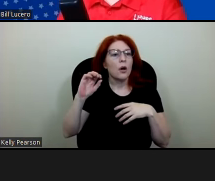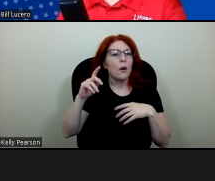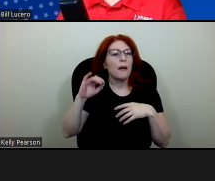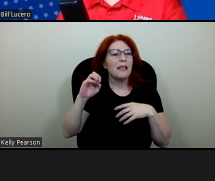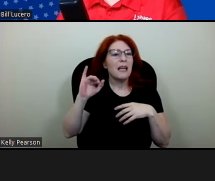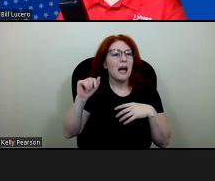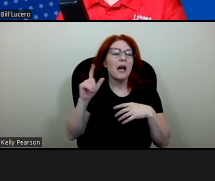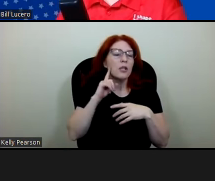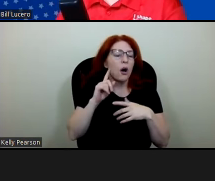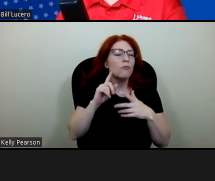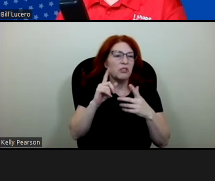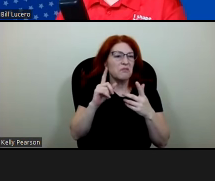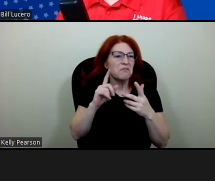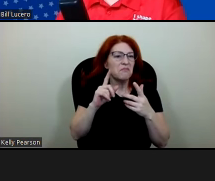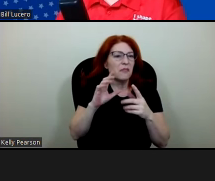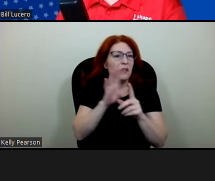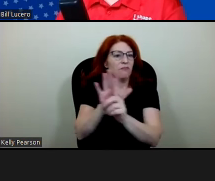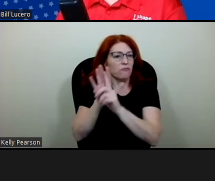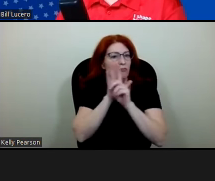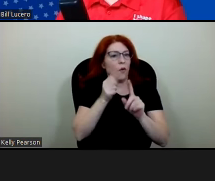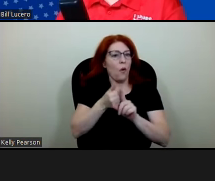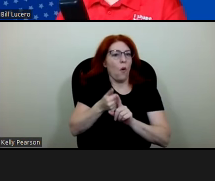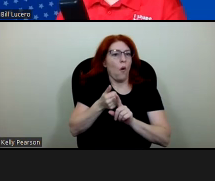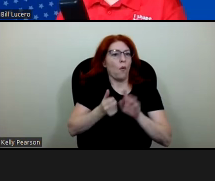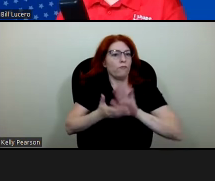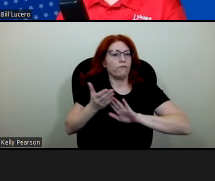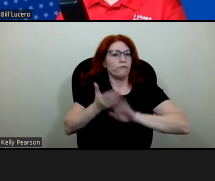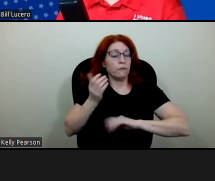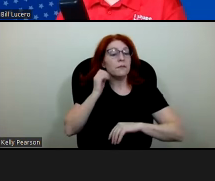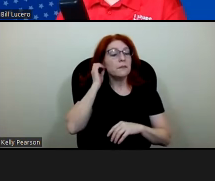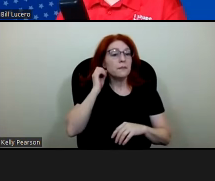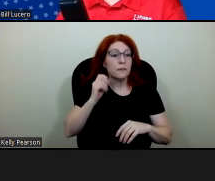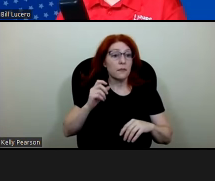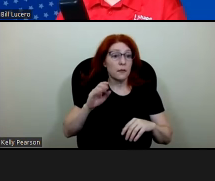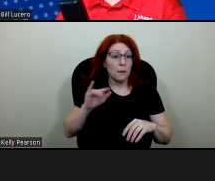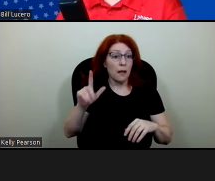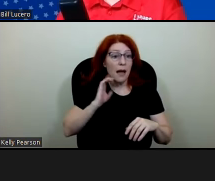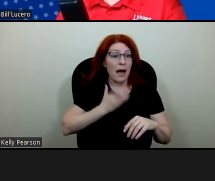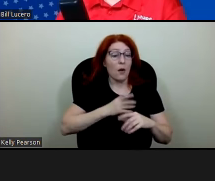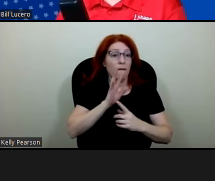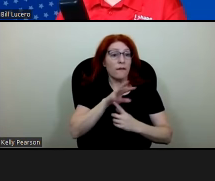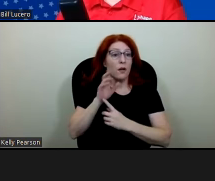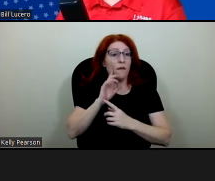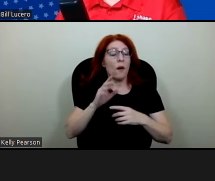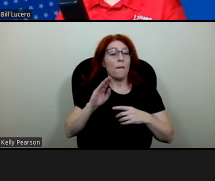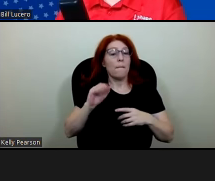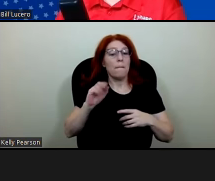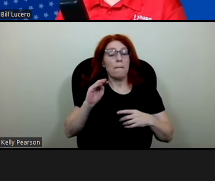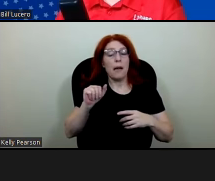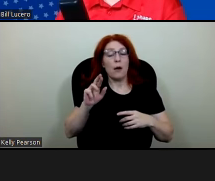that's how that works. Okay. All right, Bill. Yeah, we Next have one. our video for the Maricopa